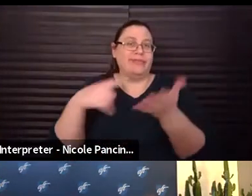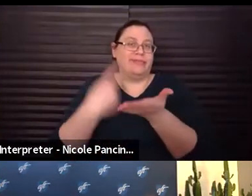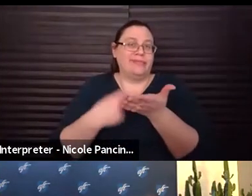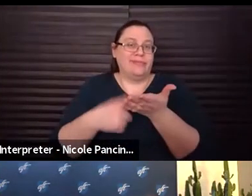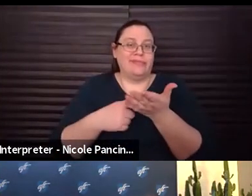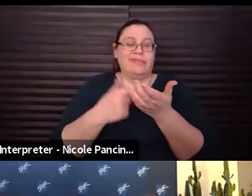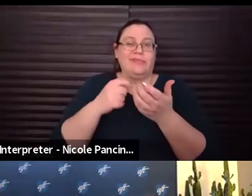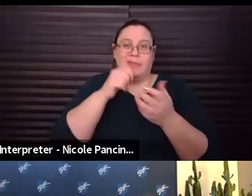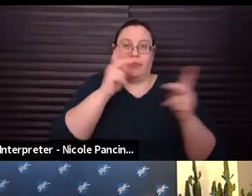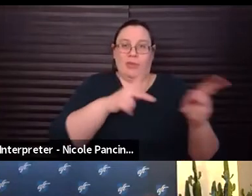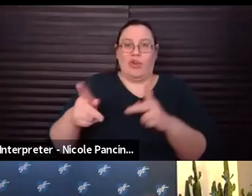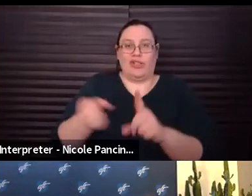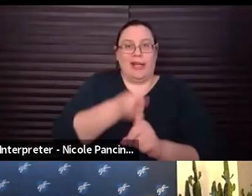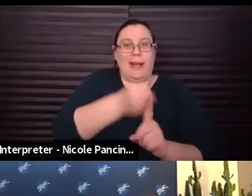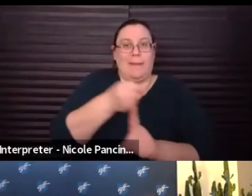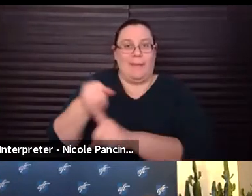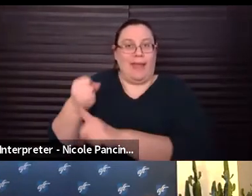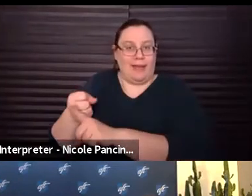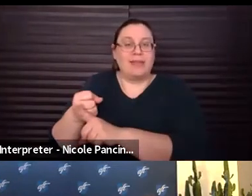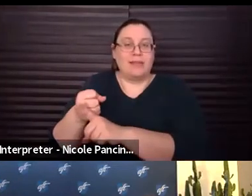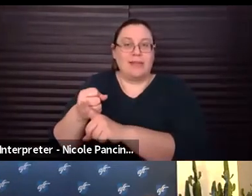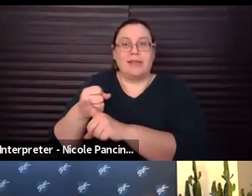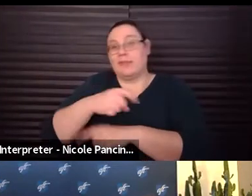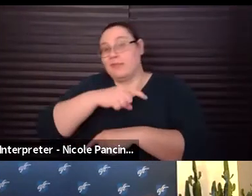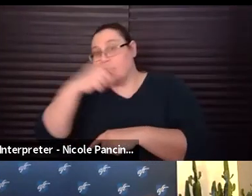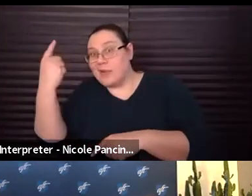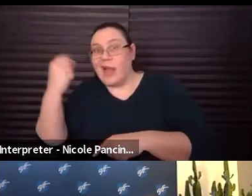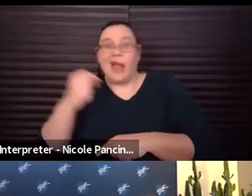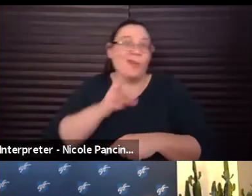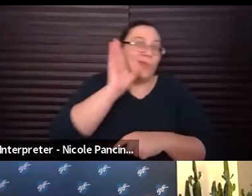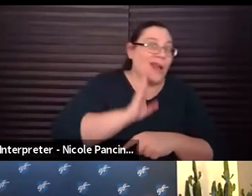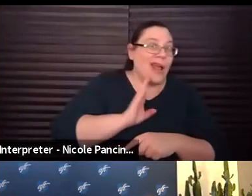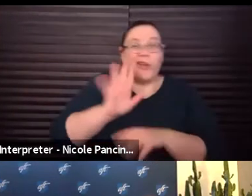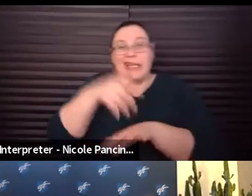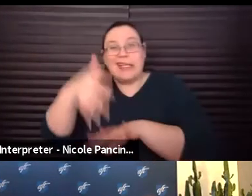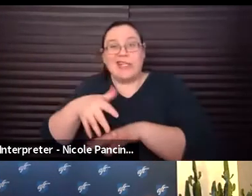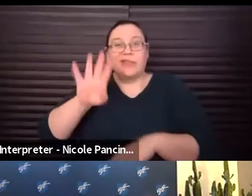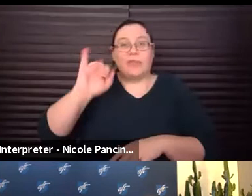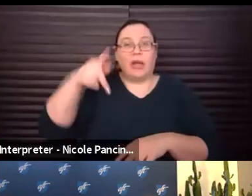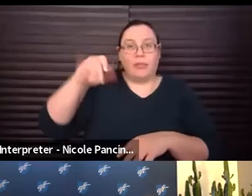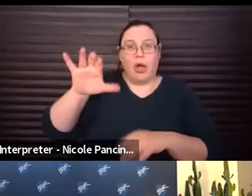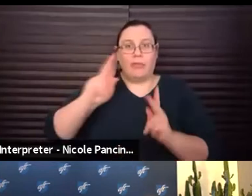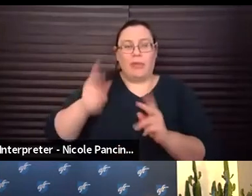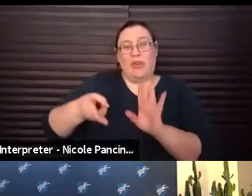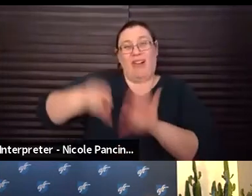disproportionate impacts that, you know, Black and Brown and Indigenous people are dying at higher